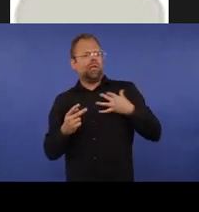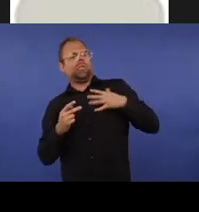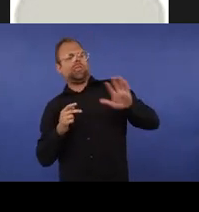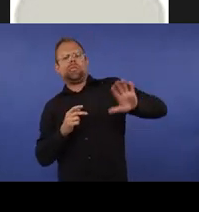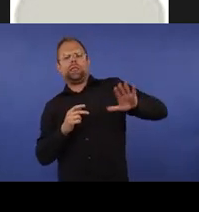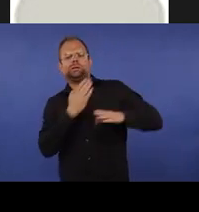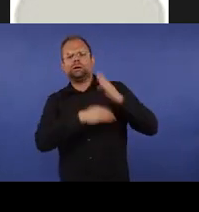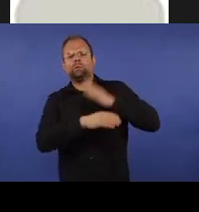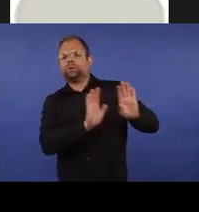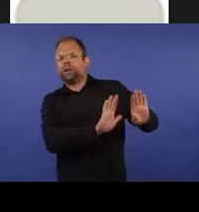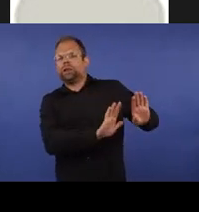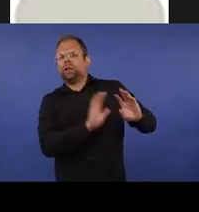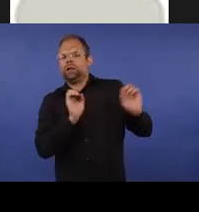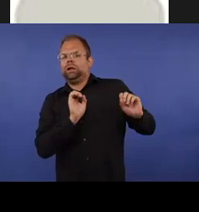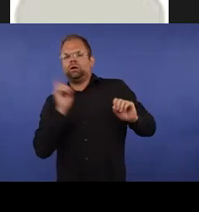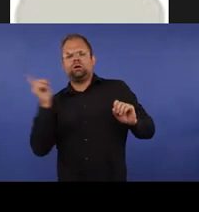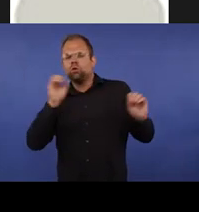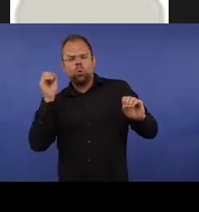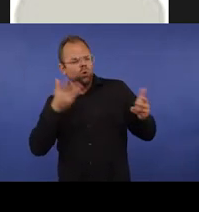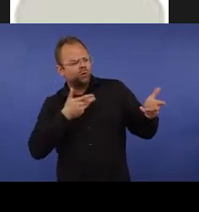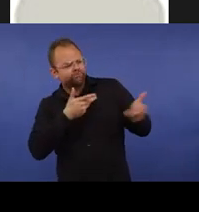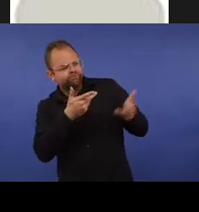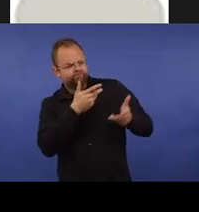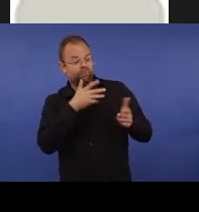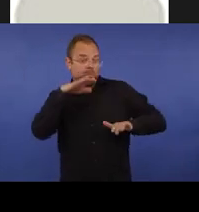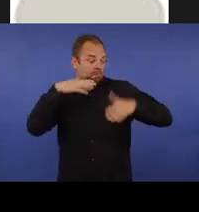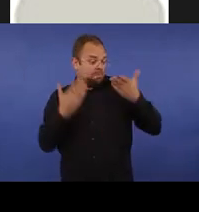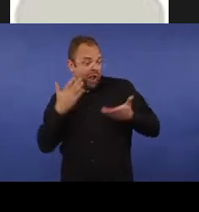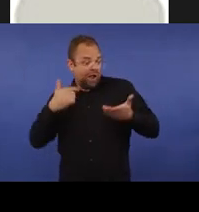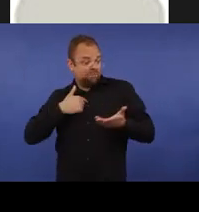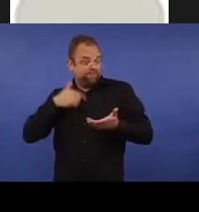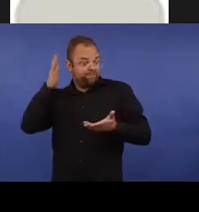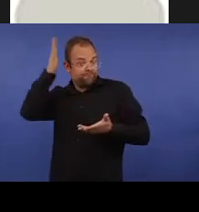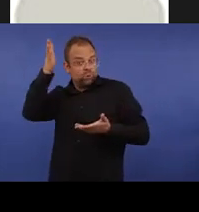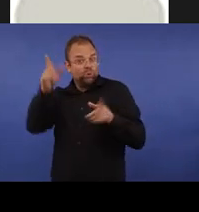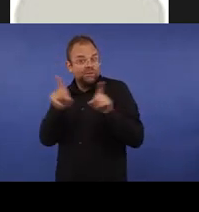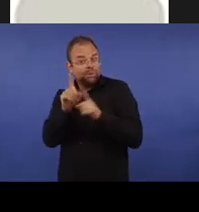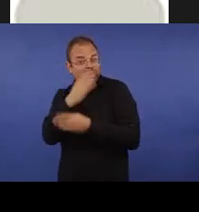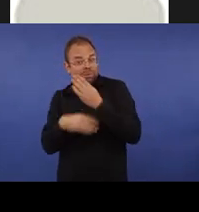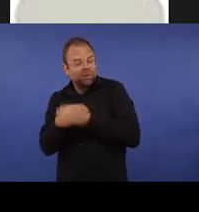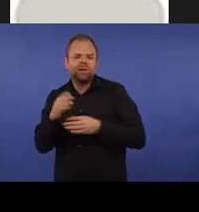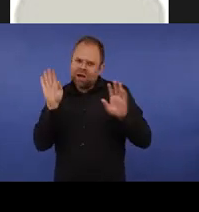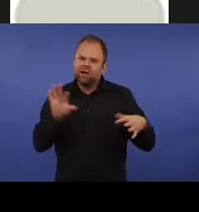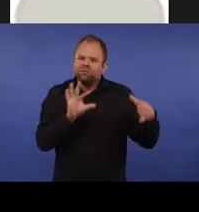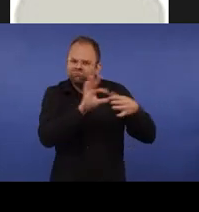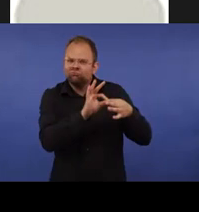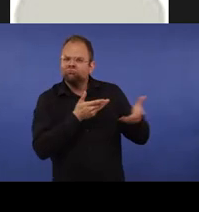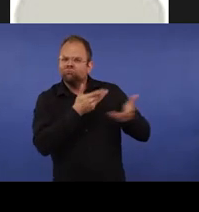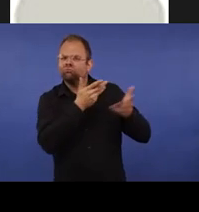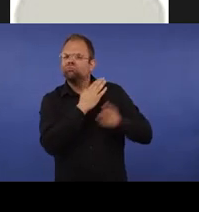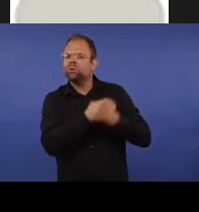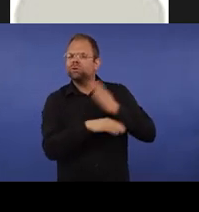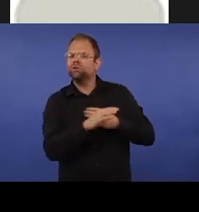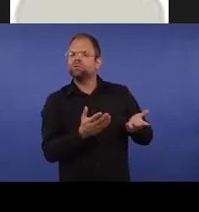represent the breadth of our movement. In the United States and around the world, a substantial number of the people who have